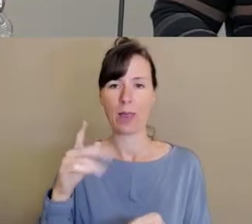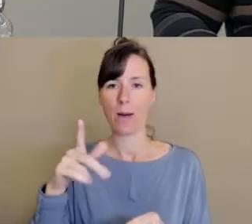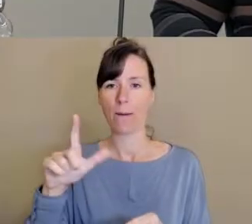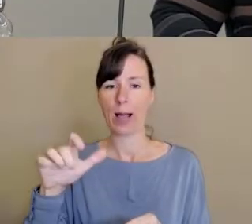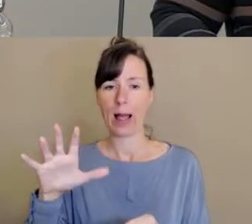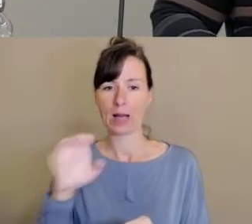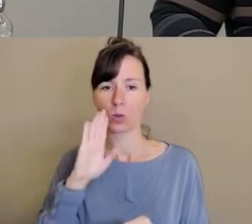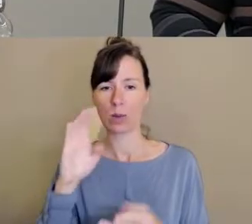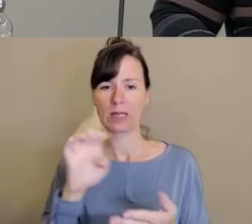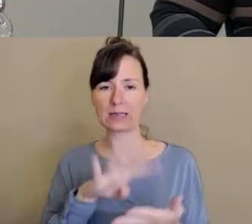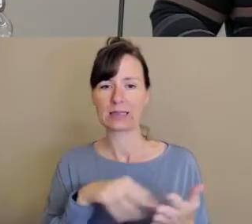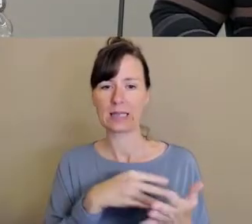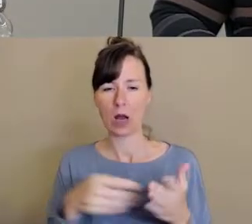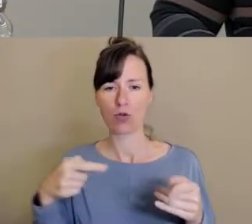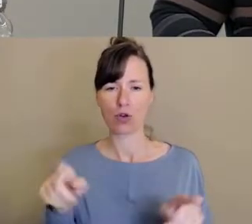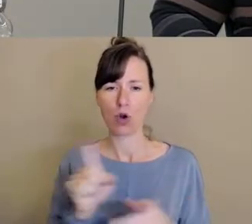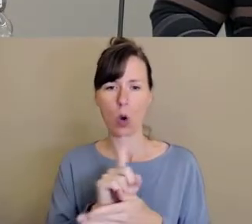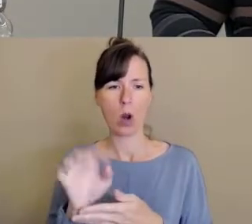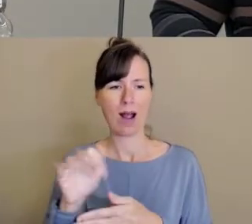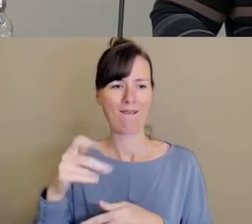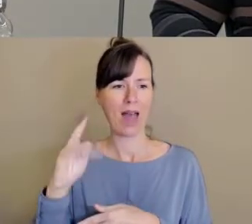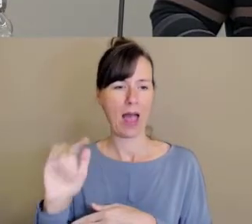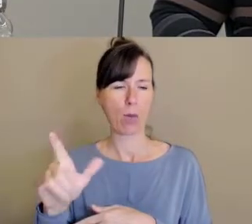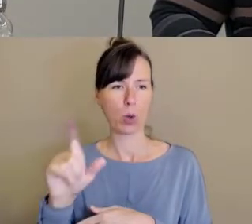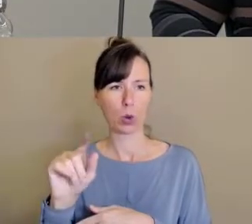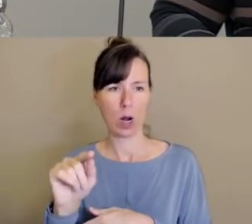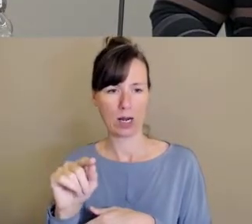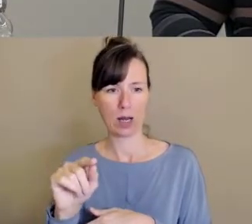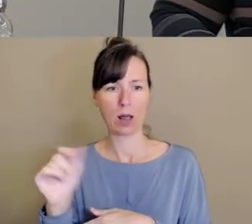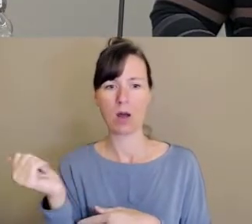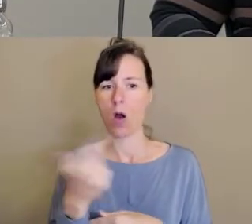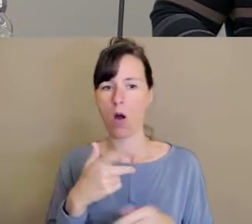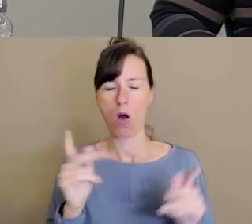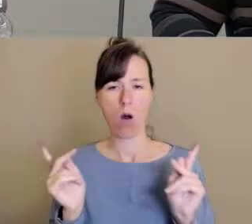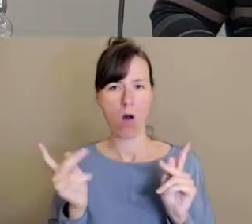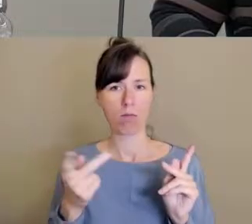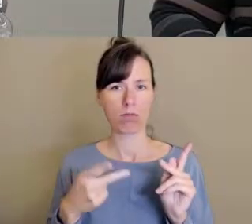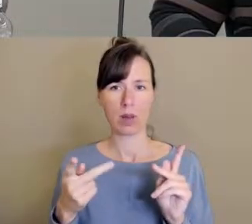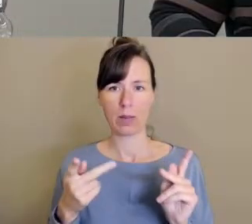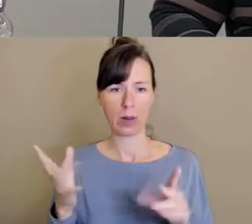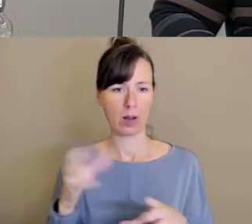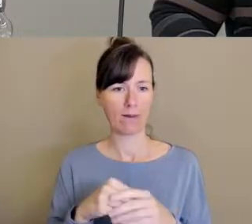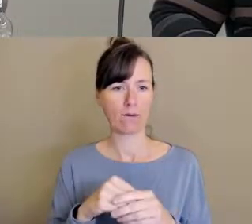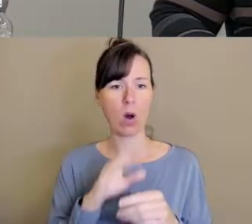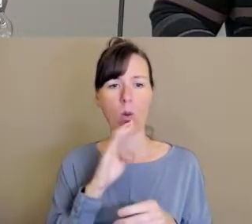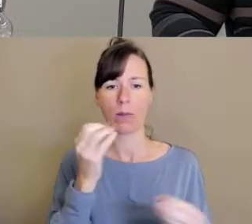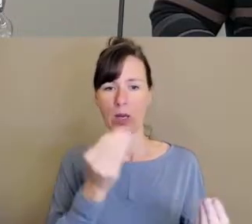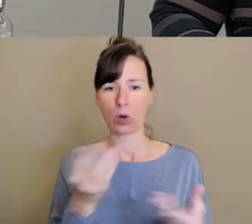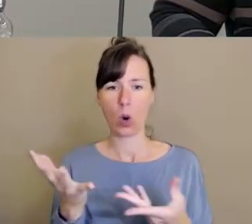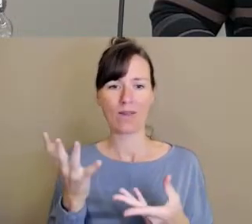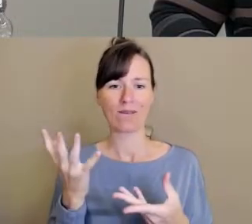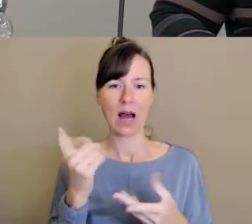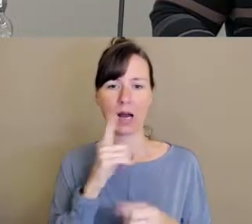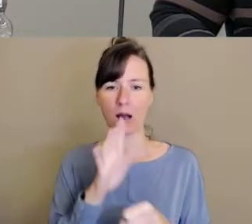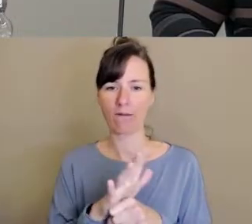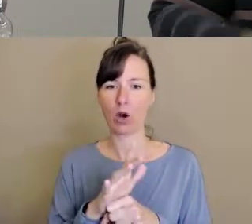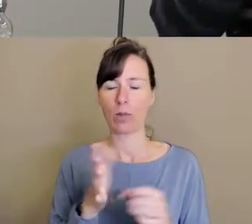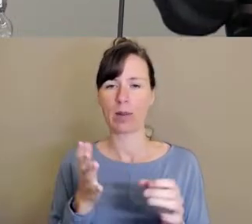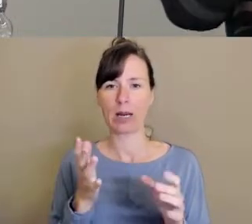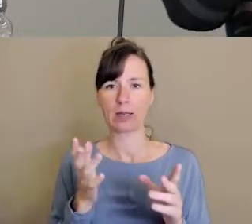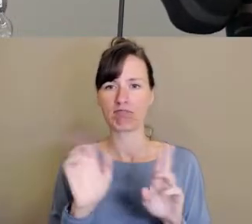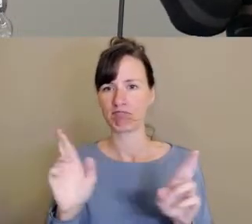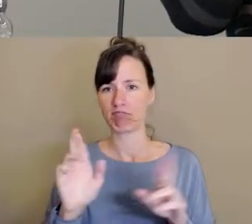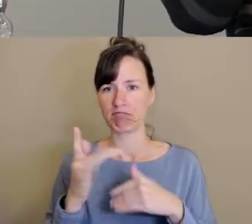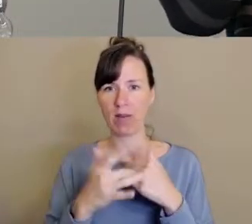stakeholders will be notified upon confirming the availability of the chief and the public works